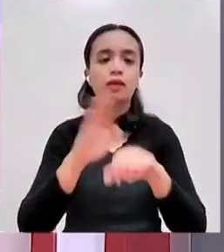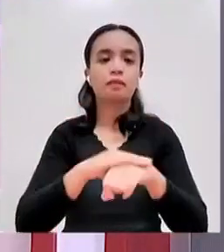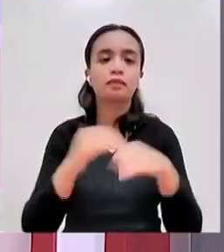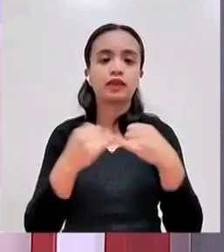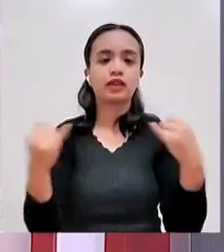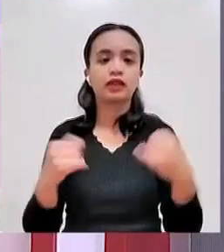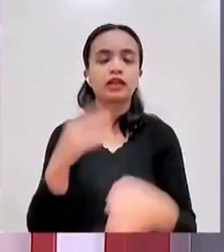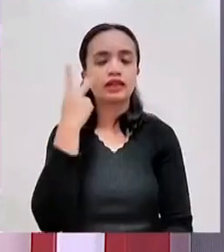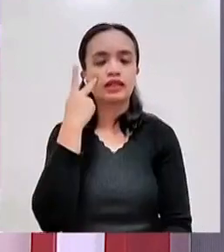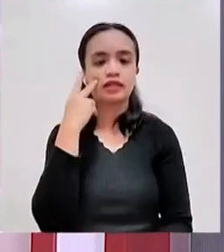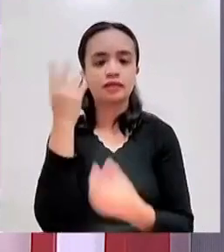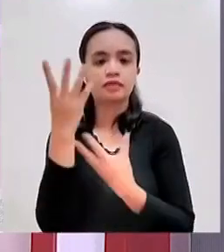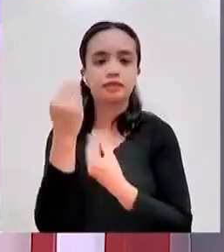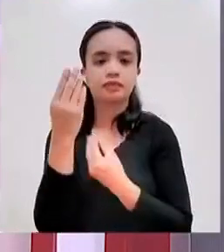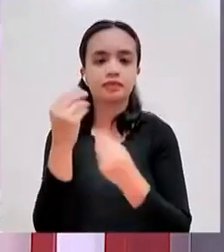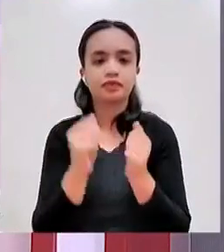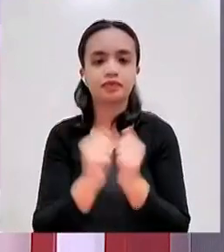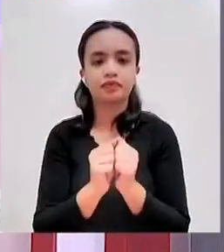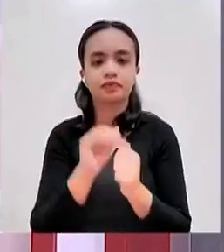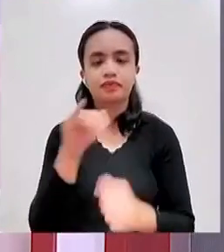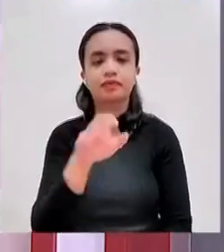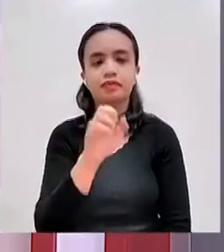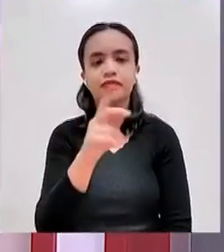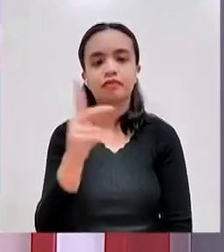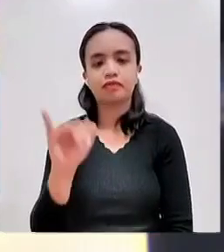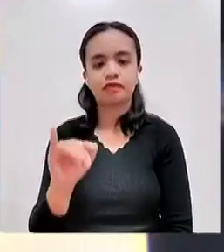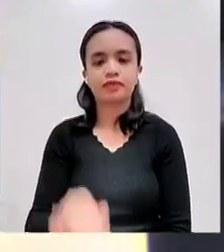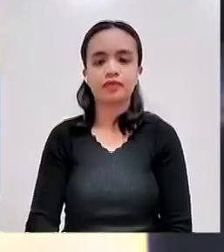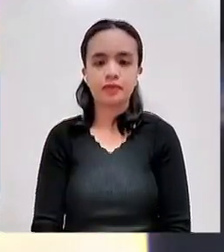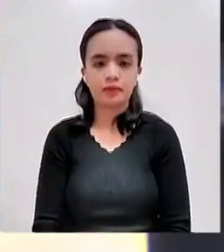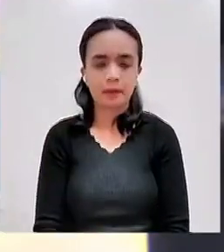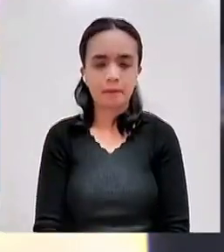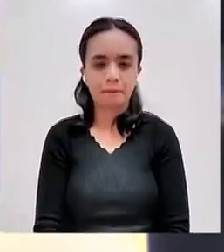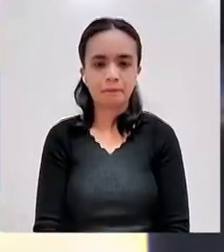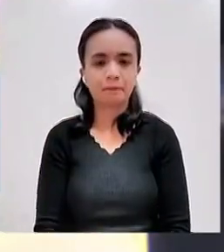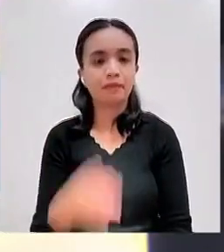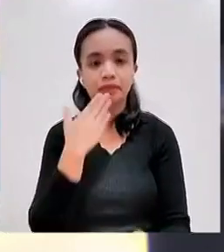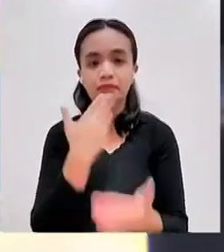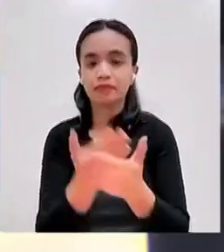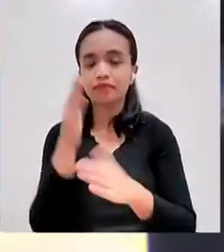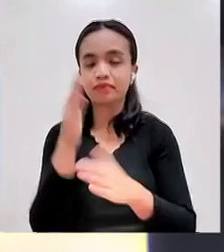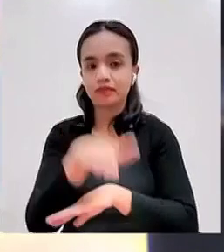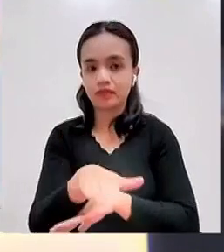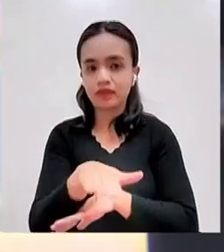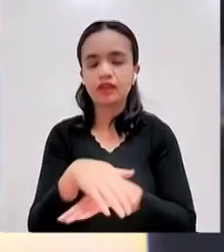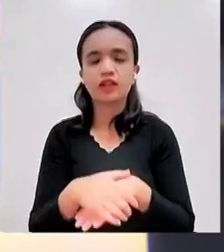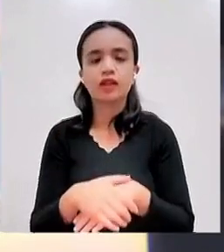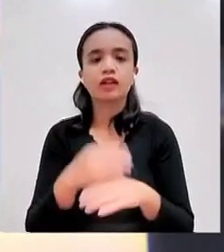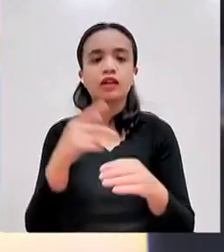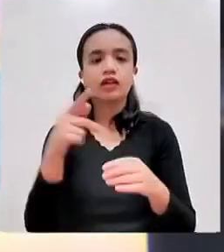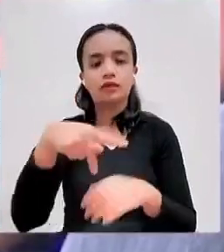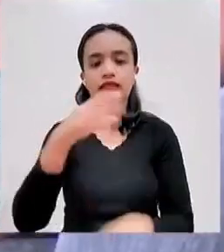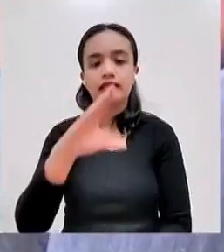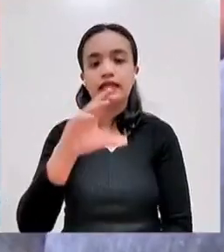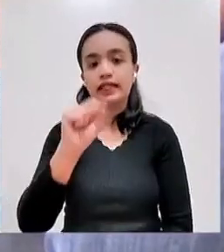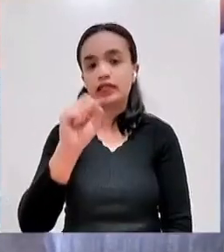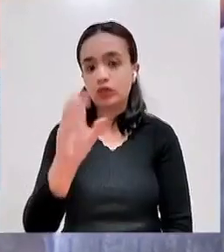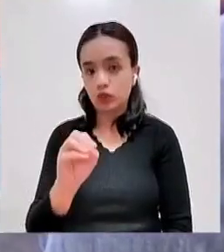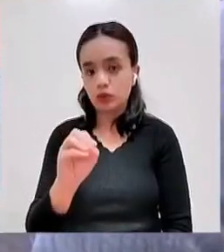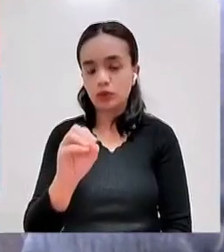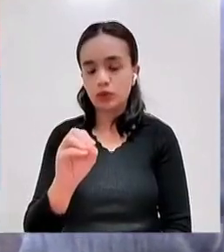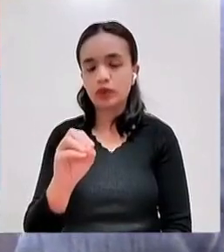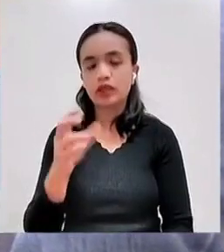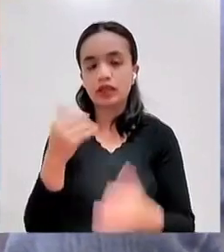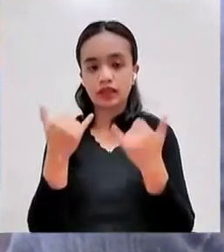joins us now with details. Jackie, over to you. Hi, good afternoon, Carmina. The Philippine Charity Sweepstakes Office, or PCSO, has announced the